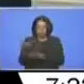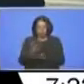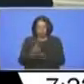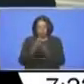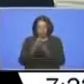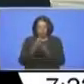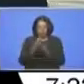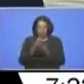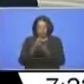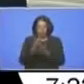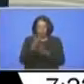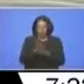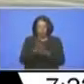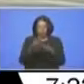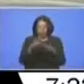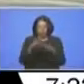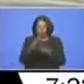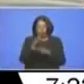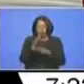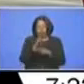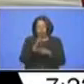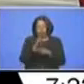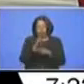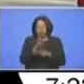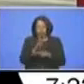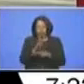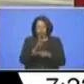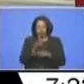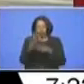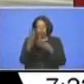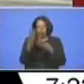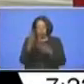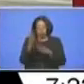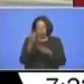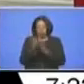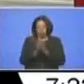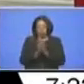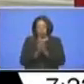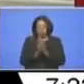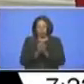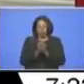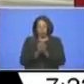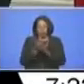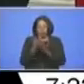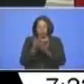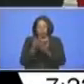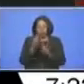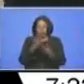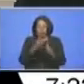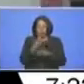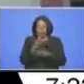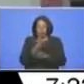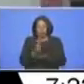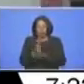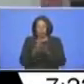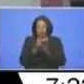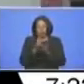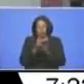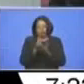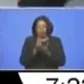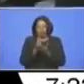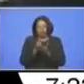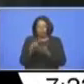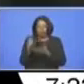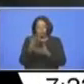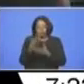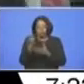the 242. Man, we've had a great relationship with this team for a number of years now, and it's a privilege actually for them to actually chip in at this present time when the